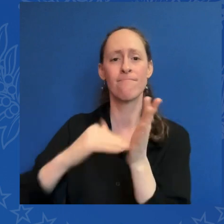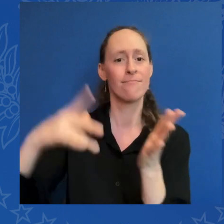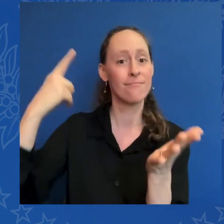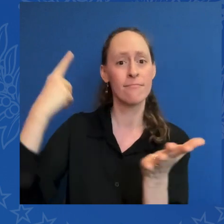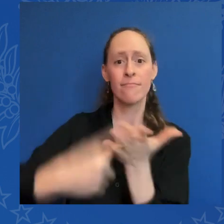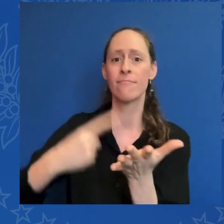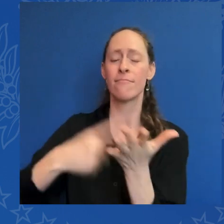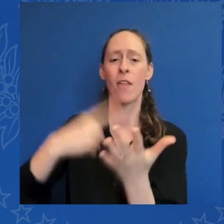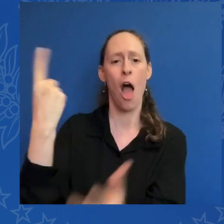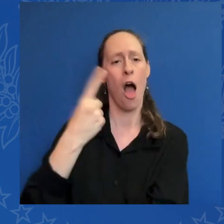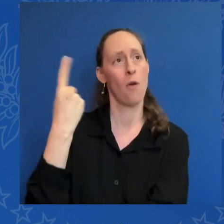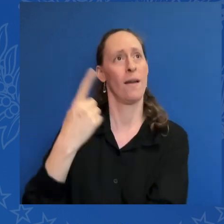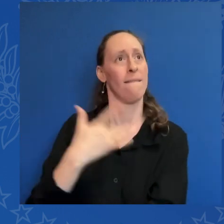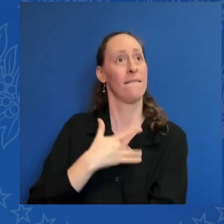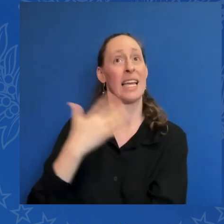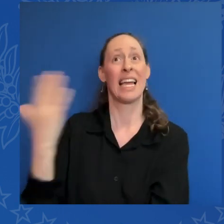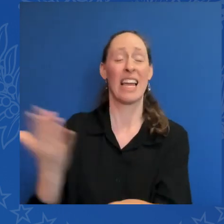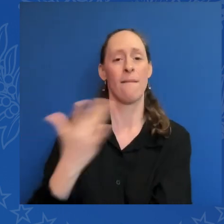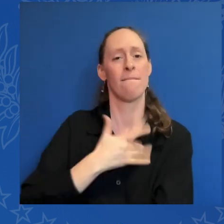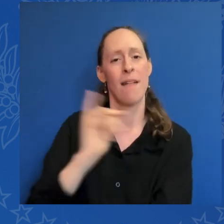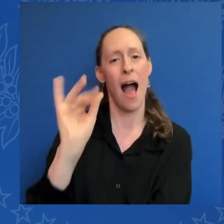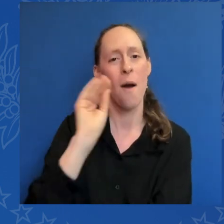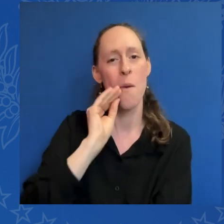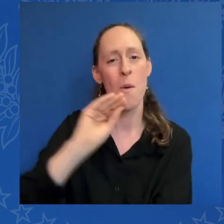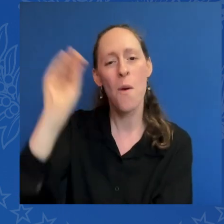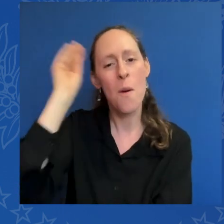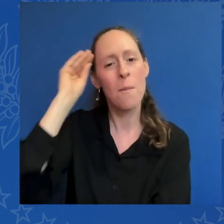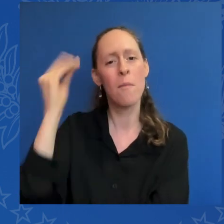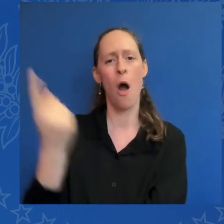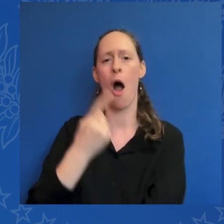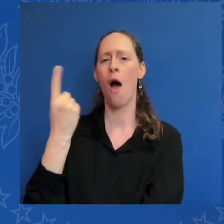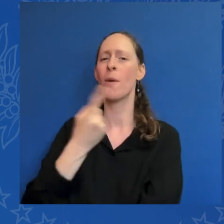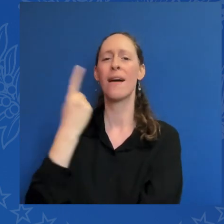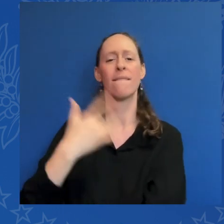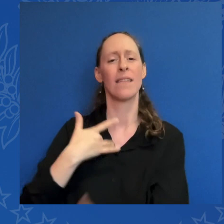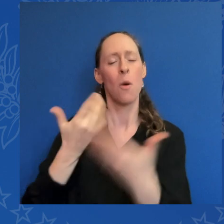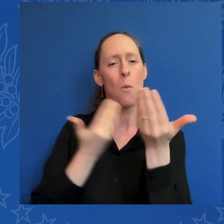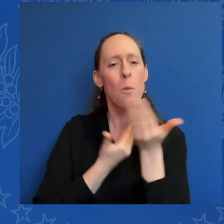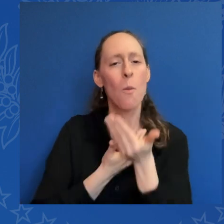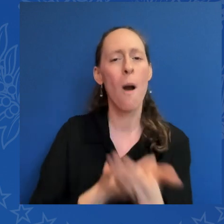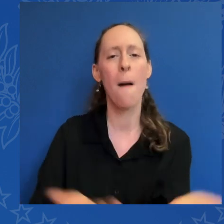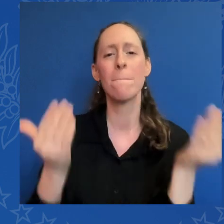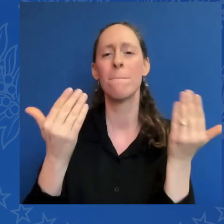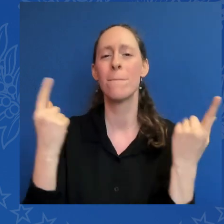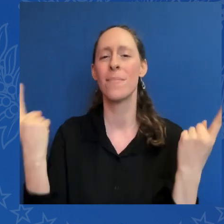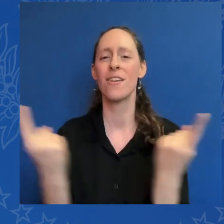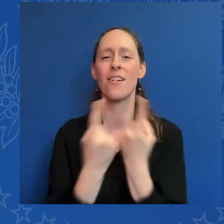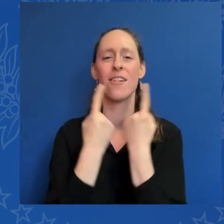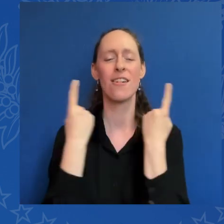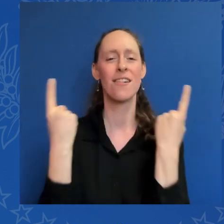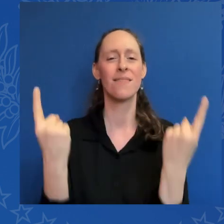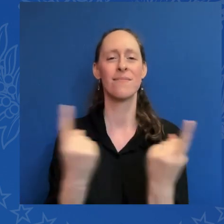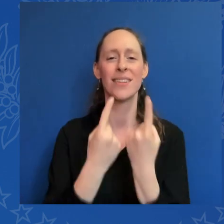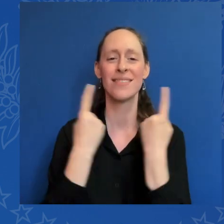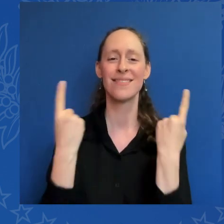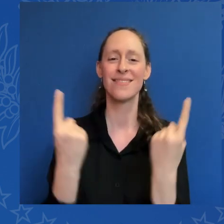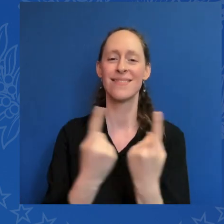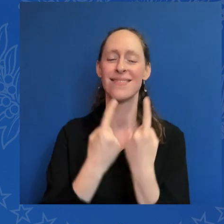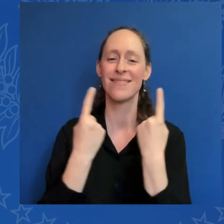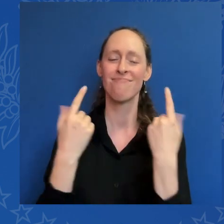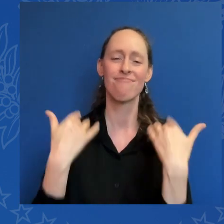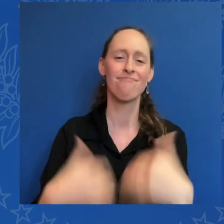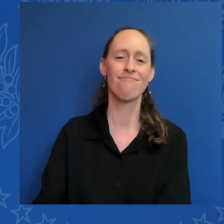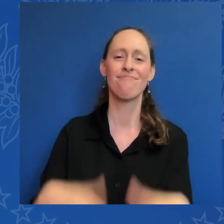time I've come, the welcome, the people on the streets, they're just so gracious to us. And earlier today, I had a chance to